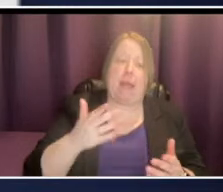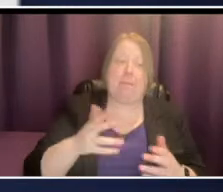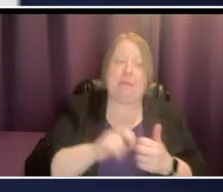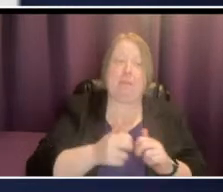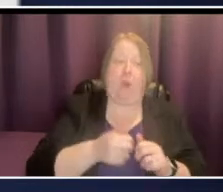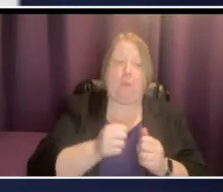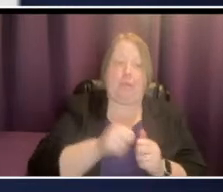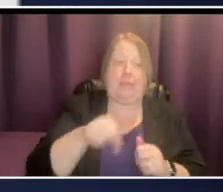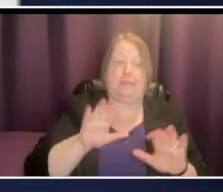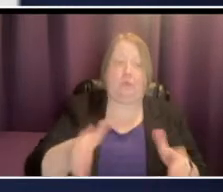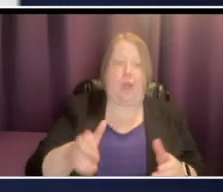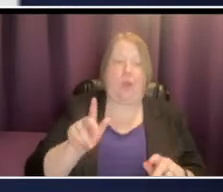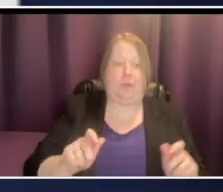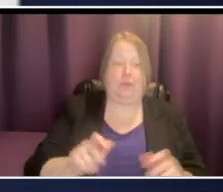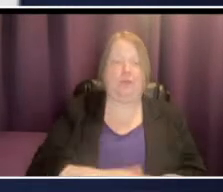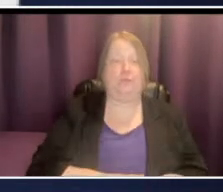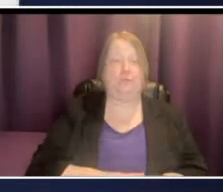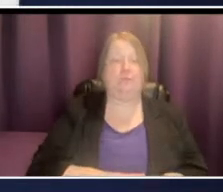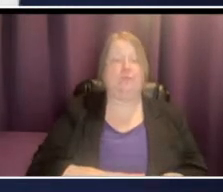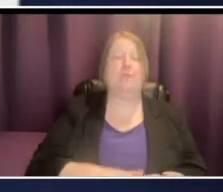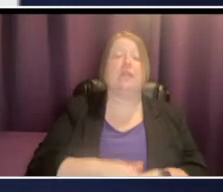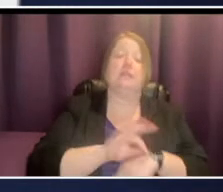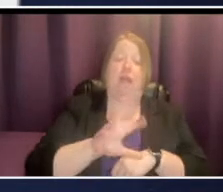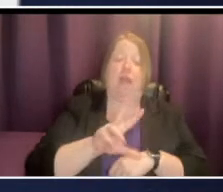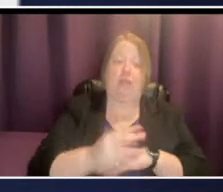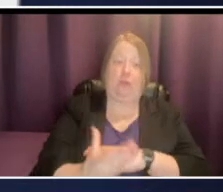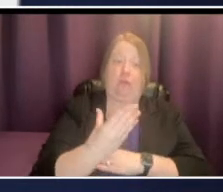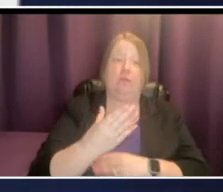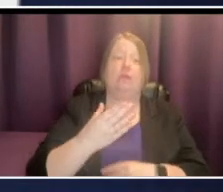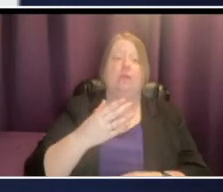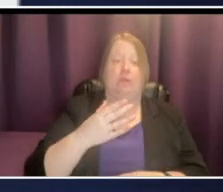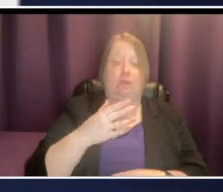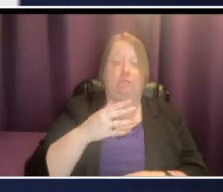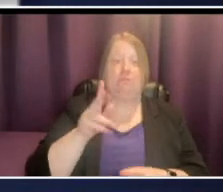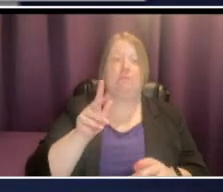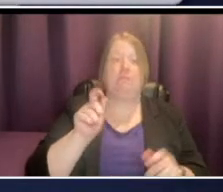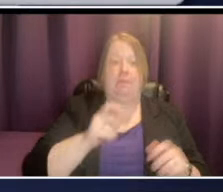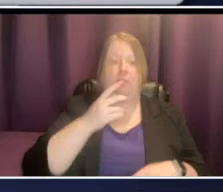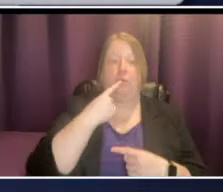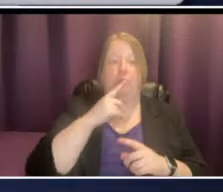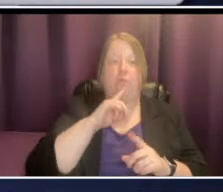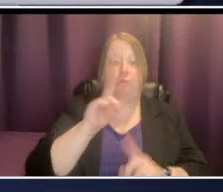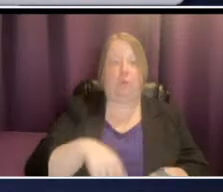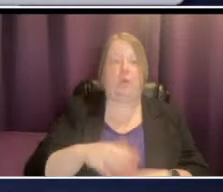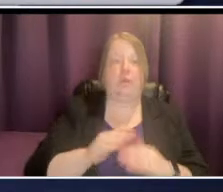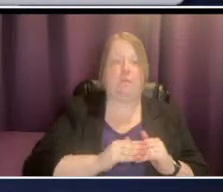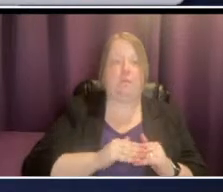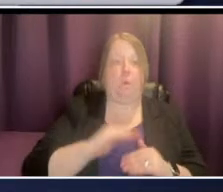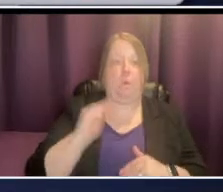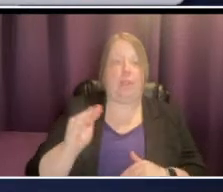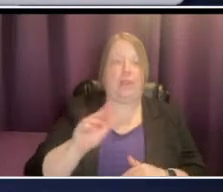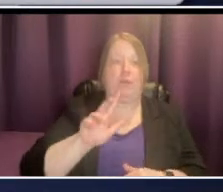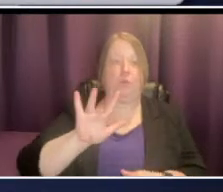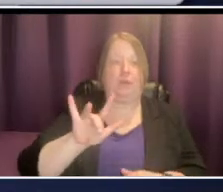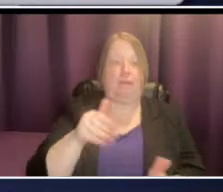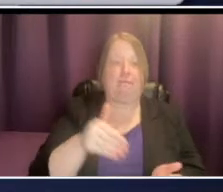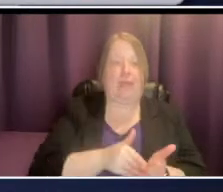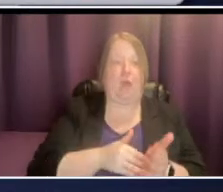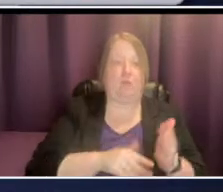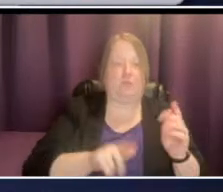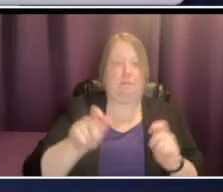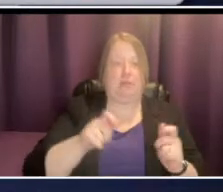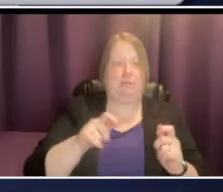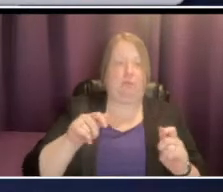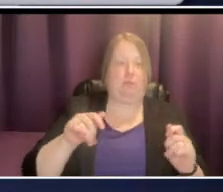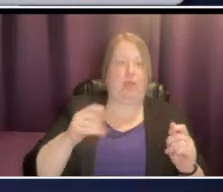morning, agents reported more than 25,000 people outside the rally site. An hour later, the